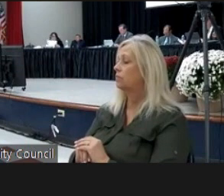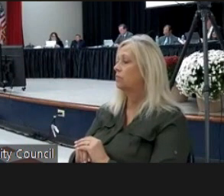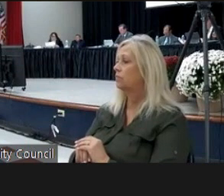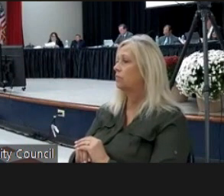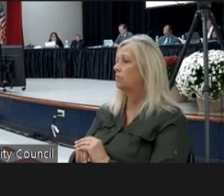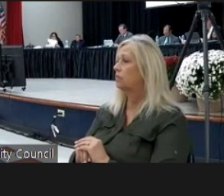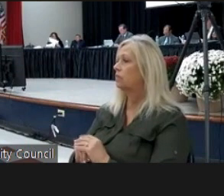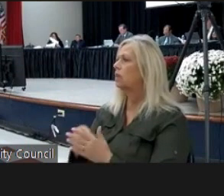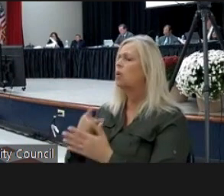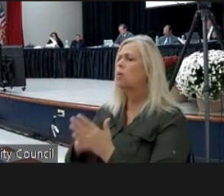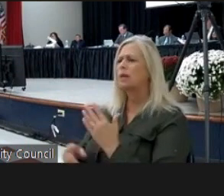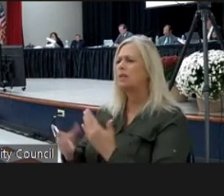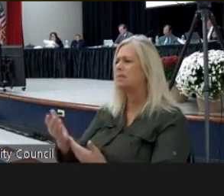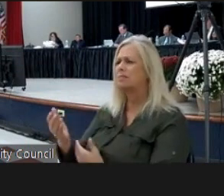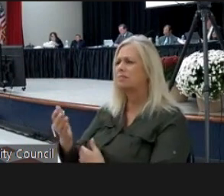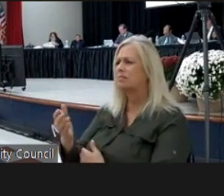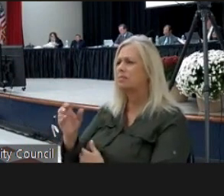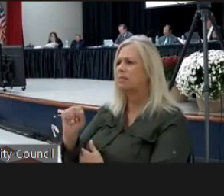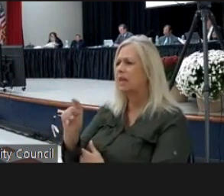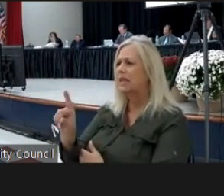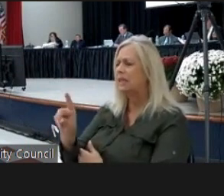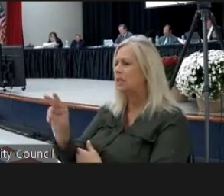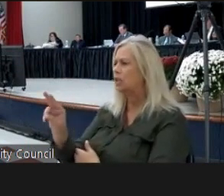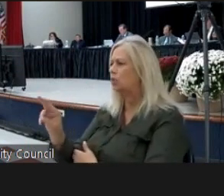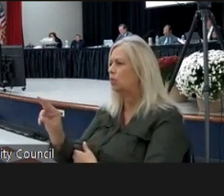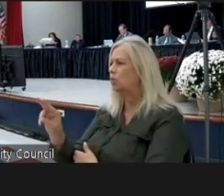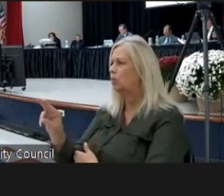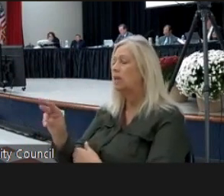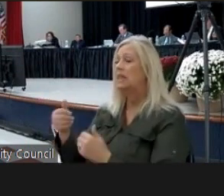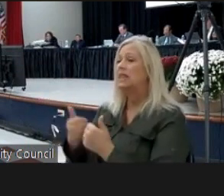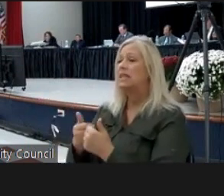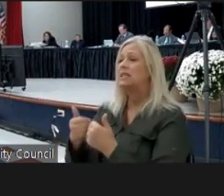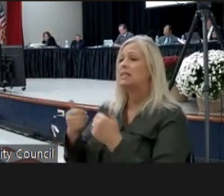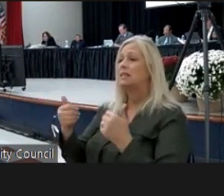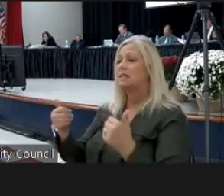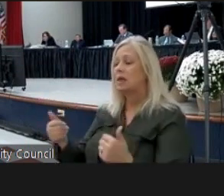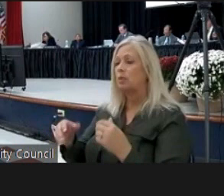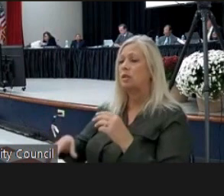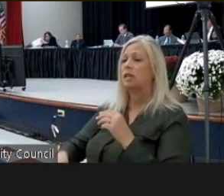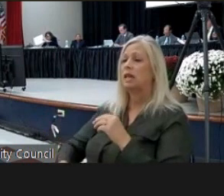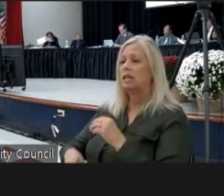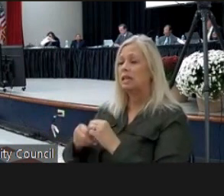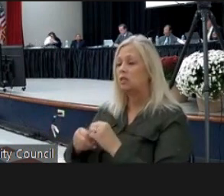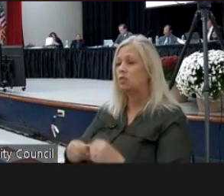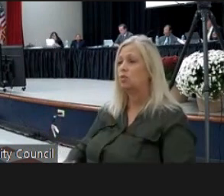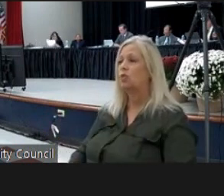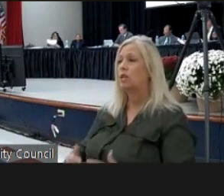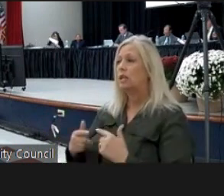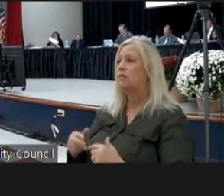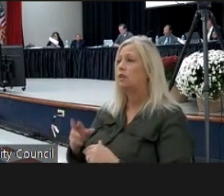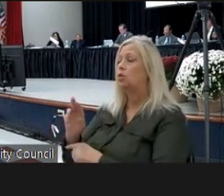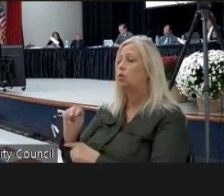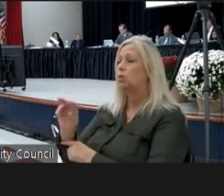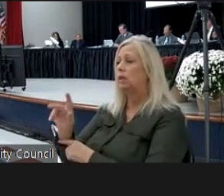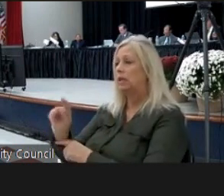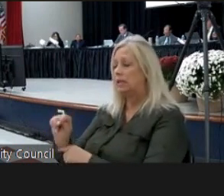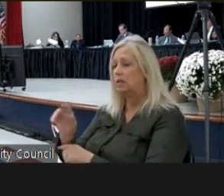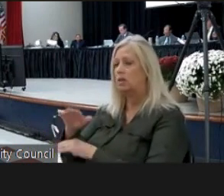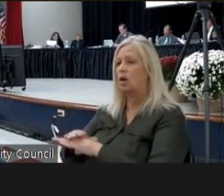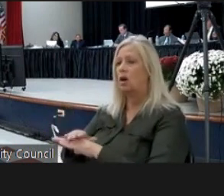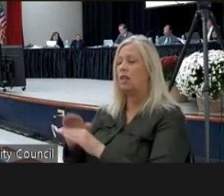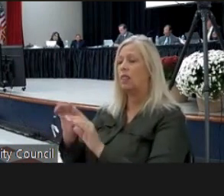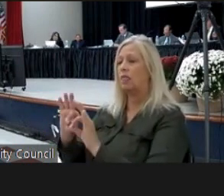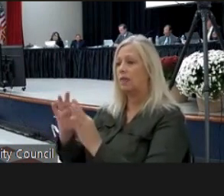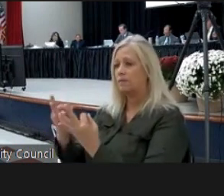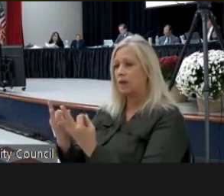So what is an ADU? So an ADU is a separate additional living unit on a single family lot, separate